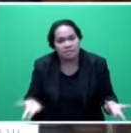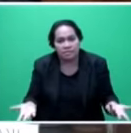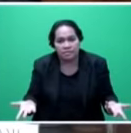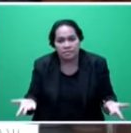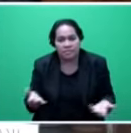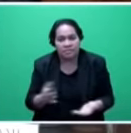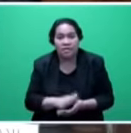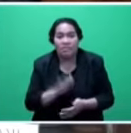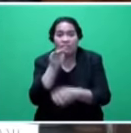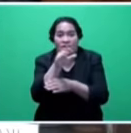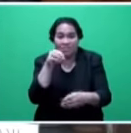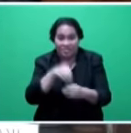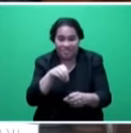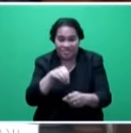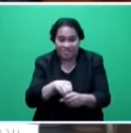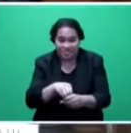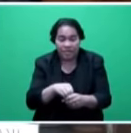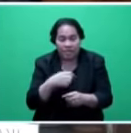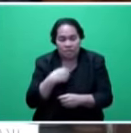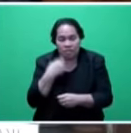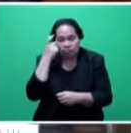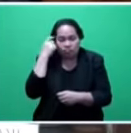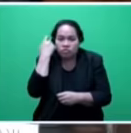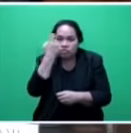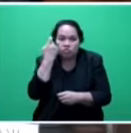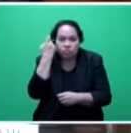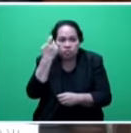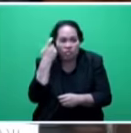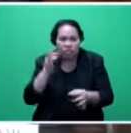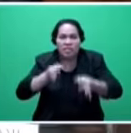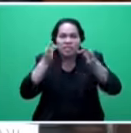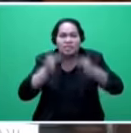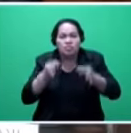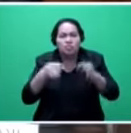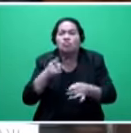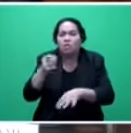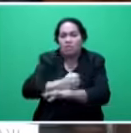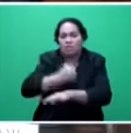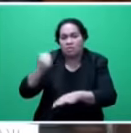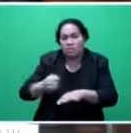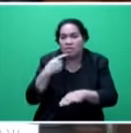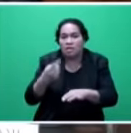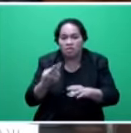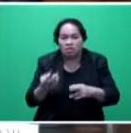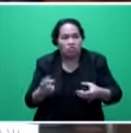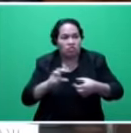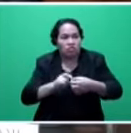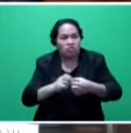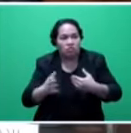Foreign Affairs, Mr. Speaker, sir, I'm very much concerned with the decision taken by government to unilaterally